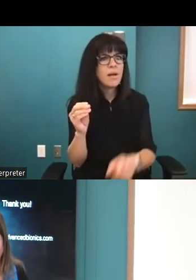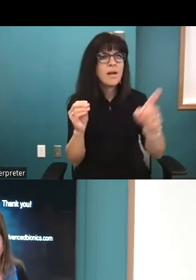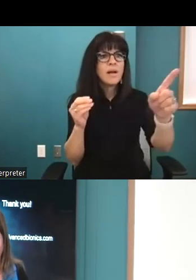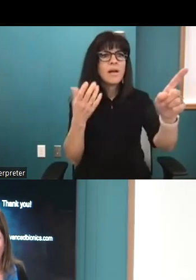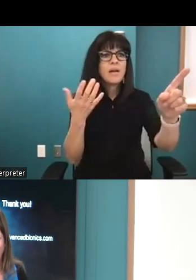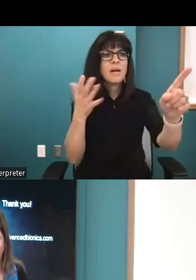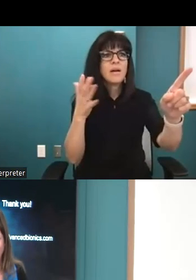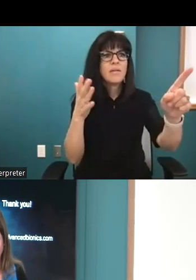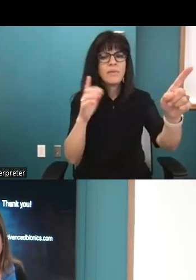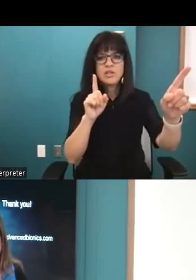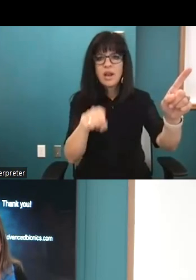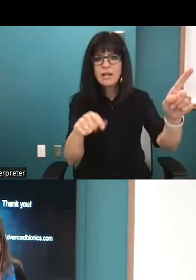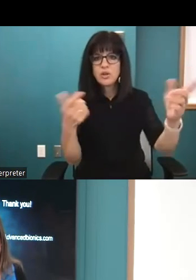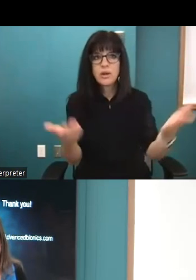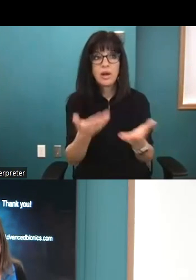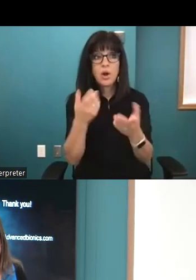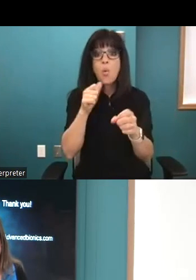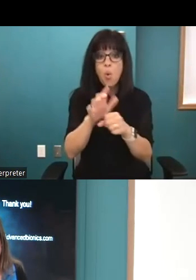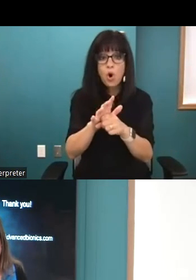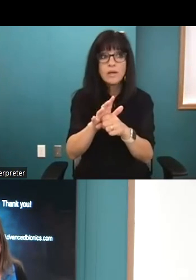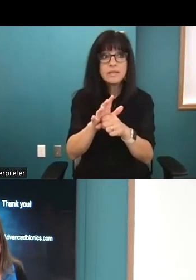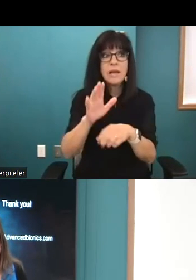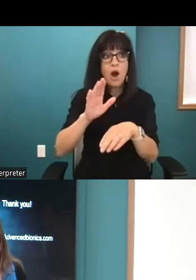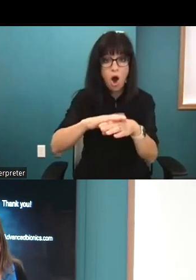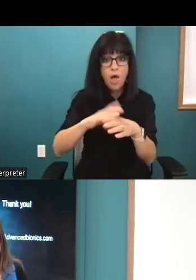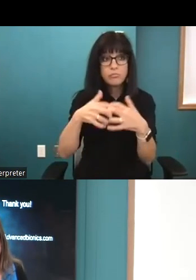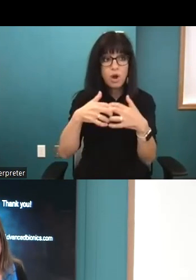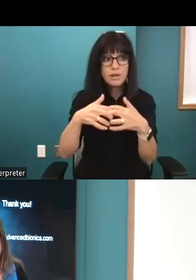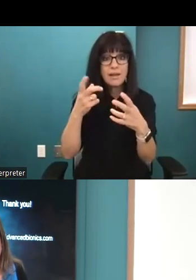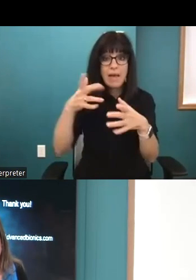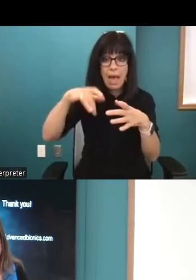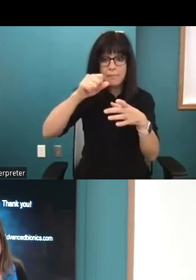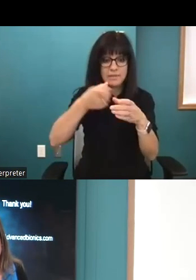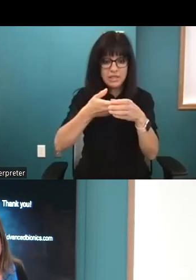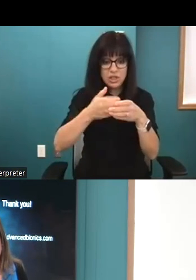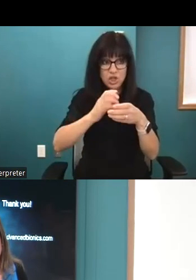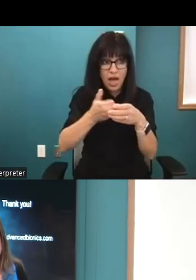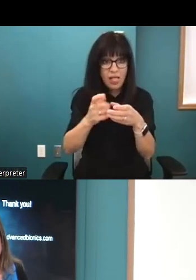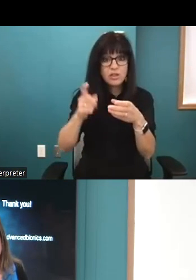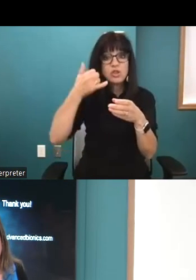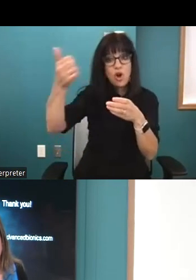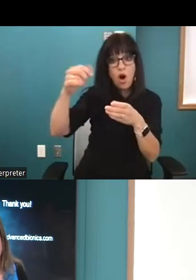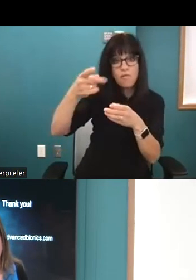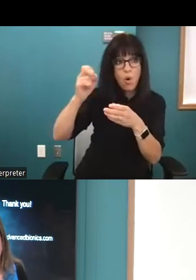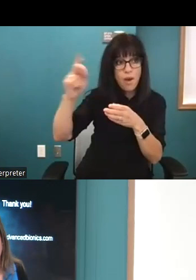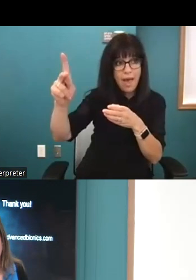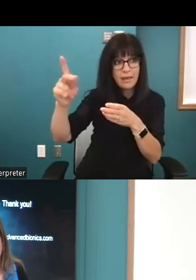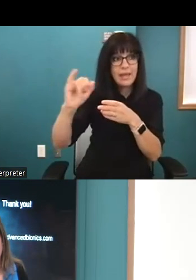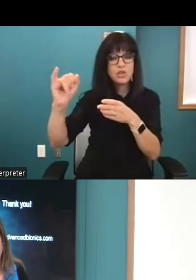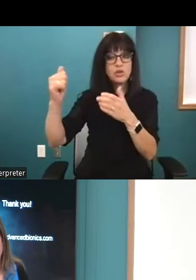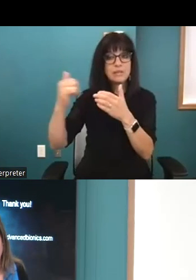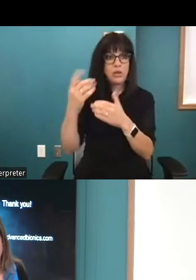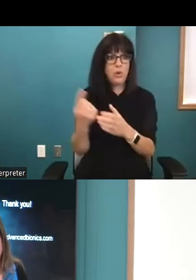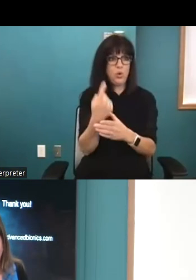to There's actually a warranty on your processor. So if you have the empty shell, you call Phonak and insurance will send you a new Roger